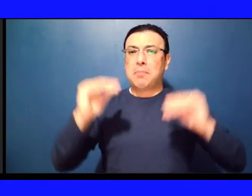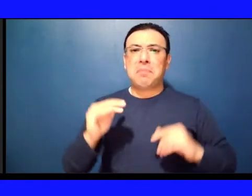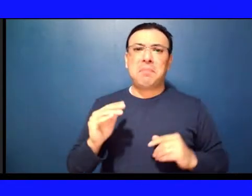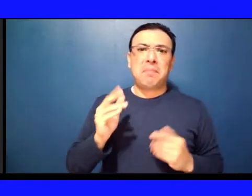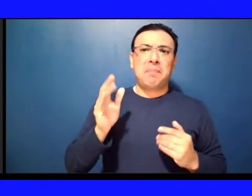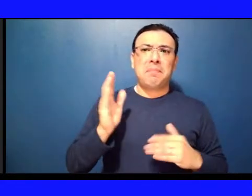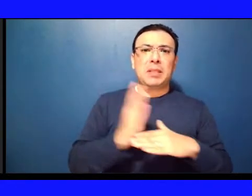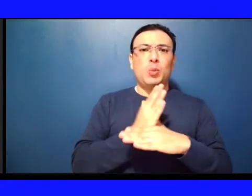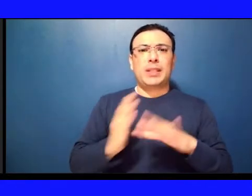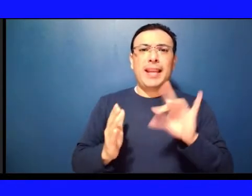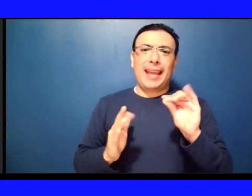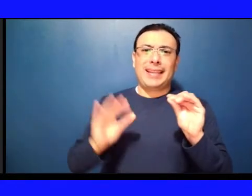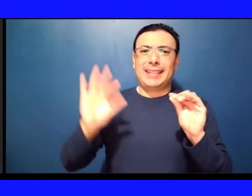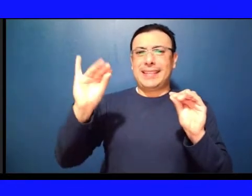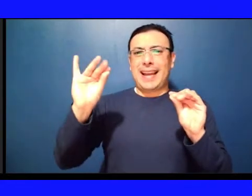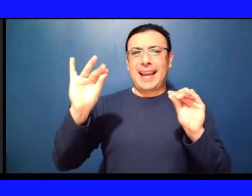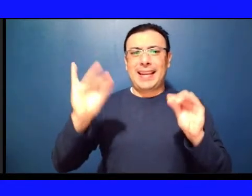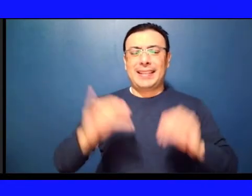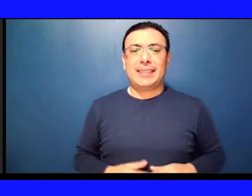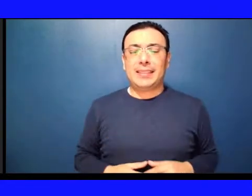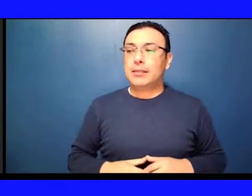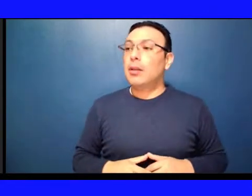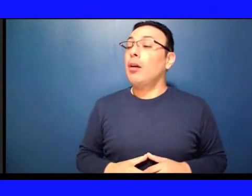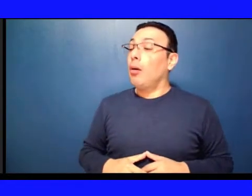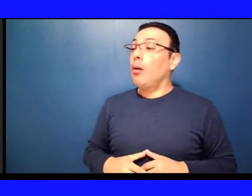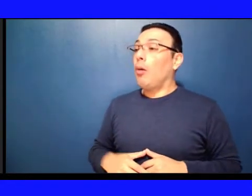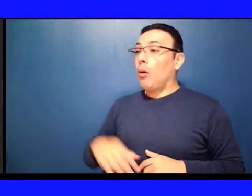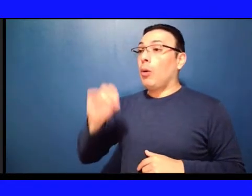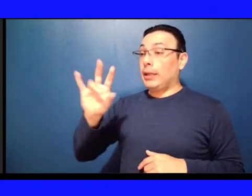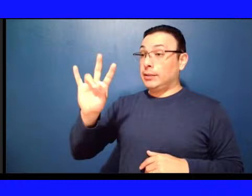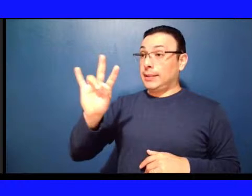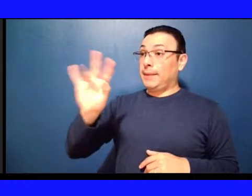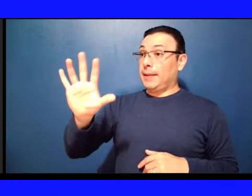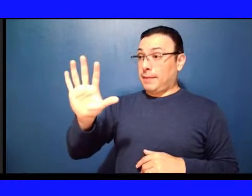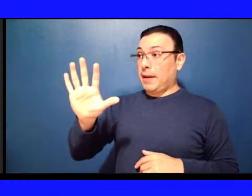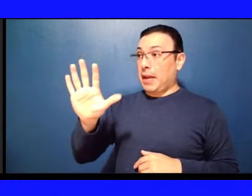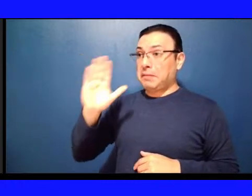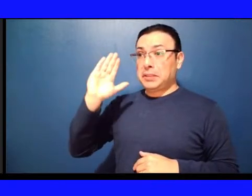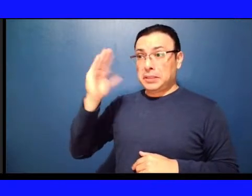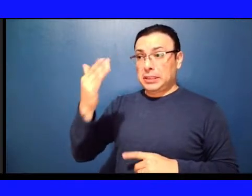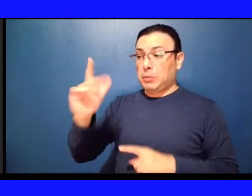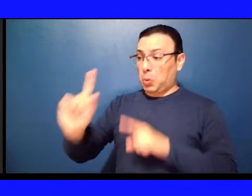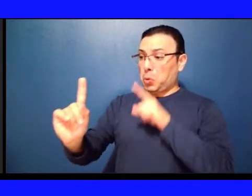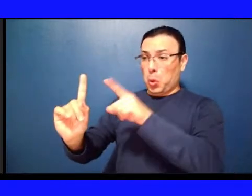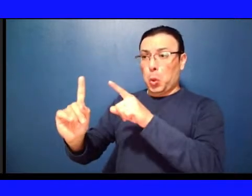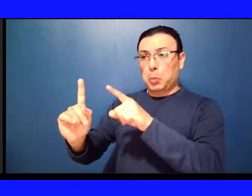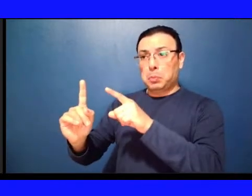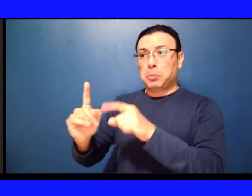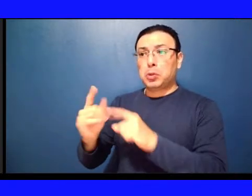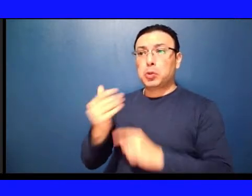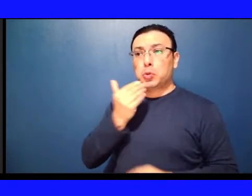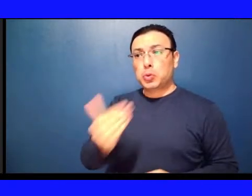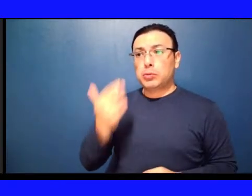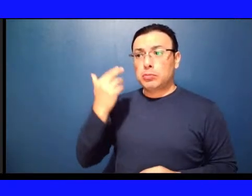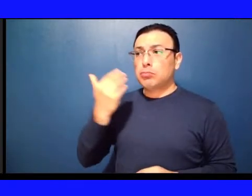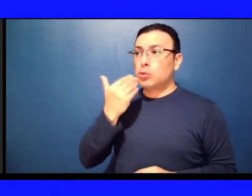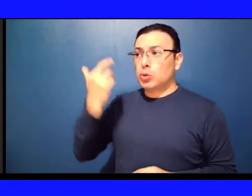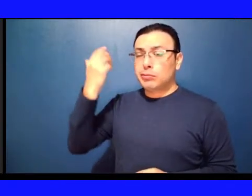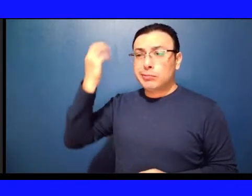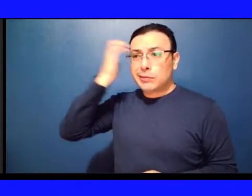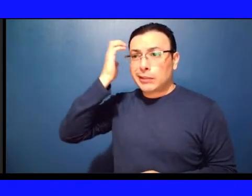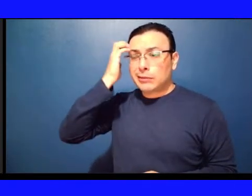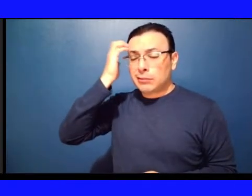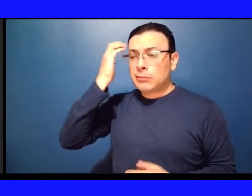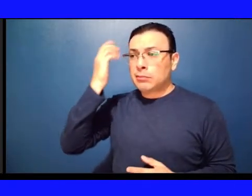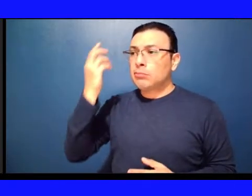financial sustainability front, for example, I think this is terrific what we're seeing on percent of uninsured patients. We talked about